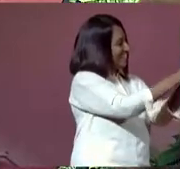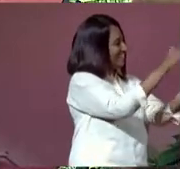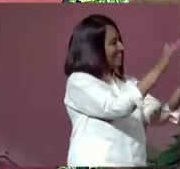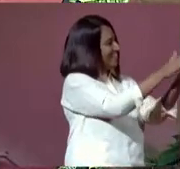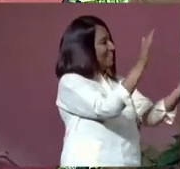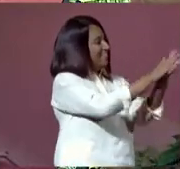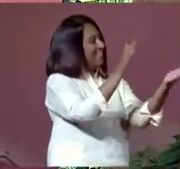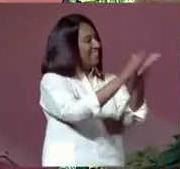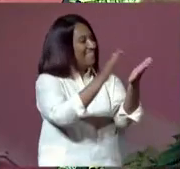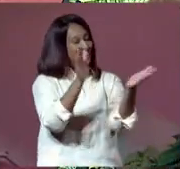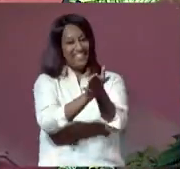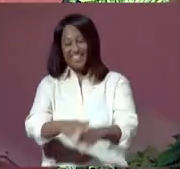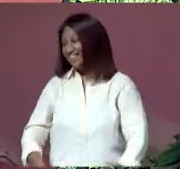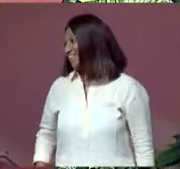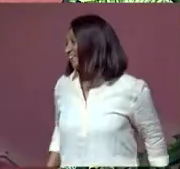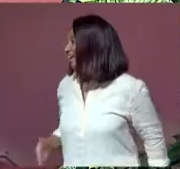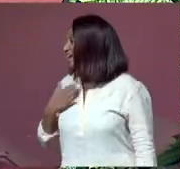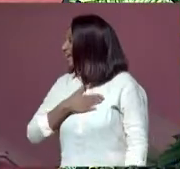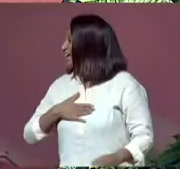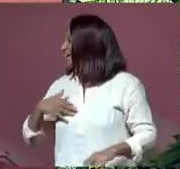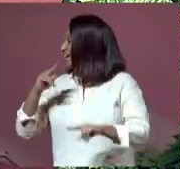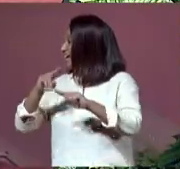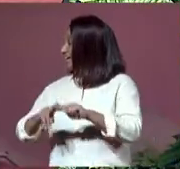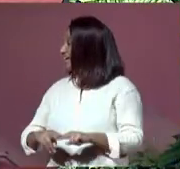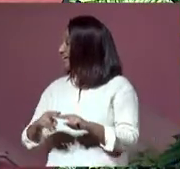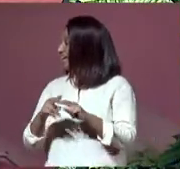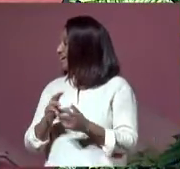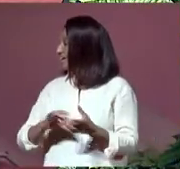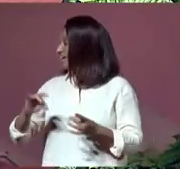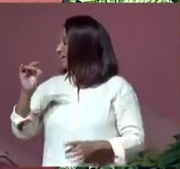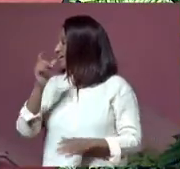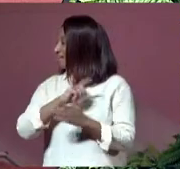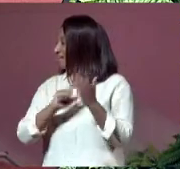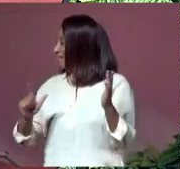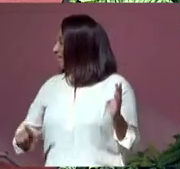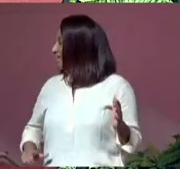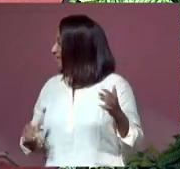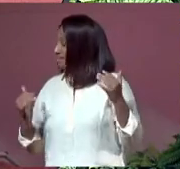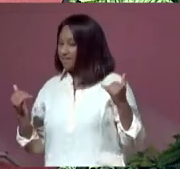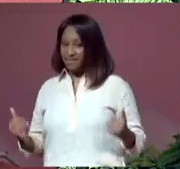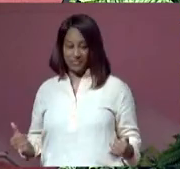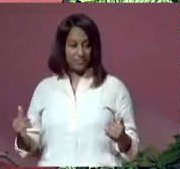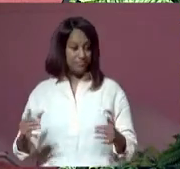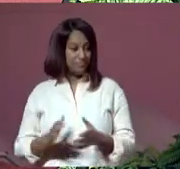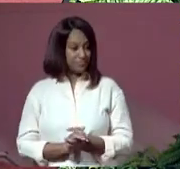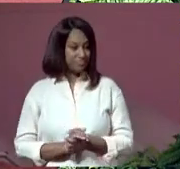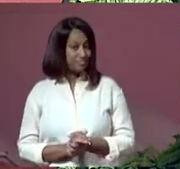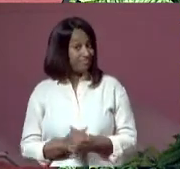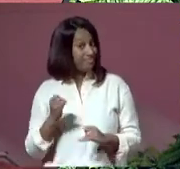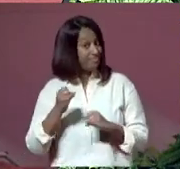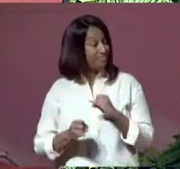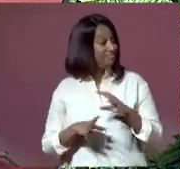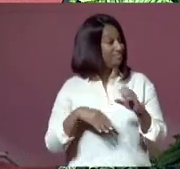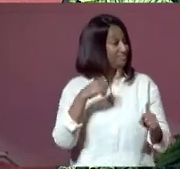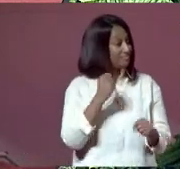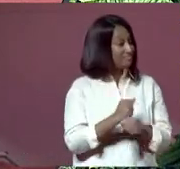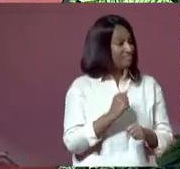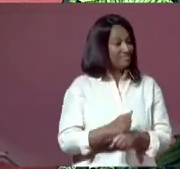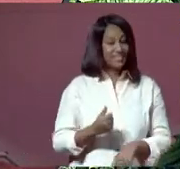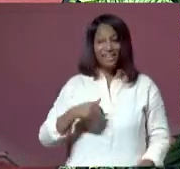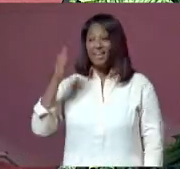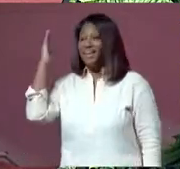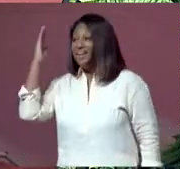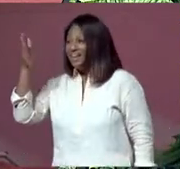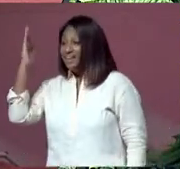yeah. Take your seats in the presence of the Lord. Now listen, last year I